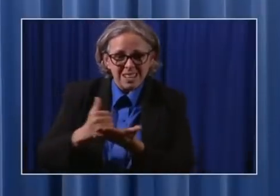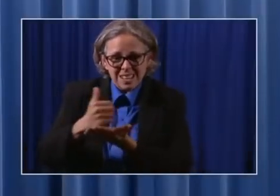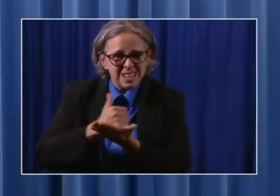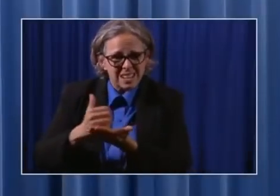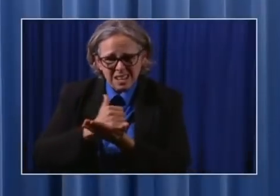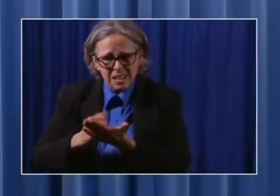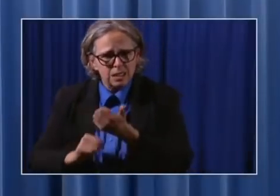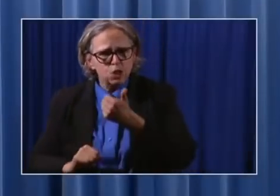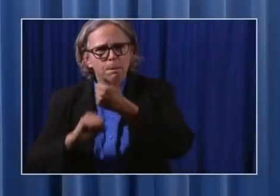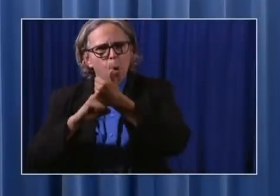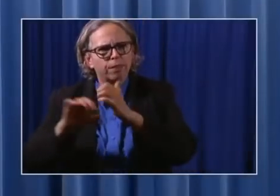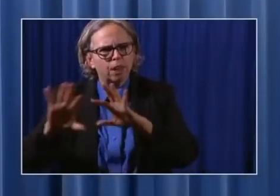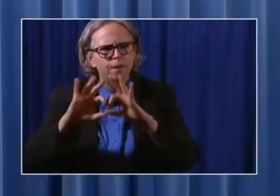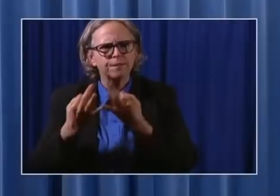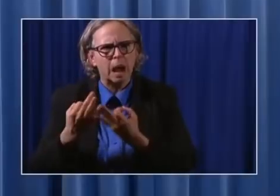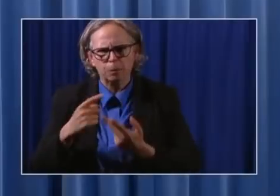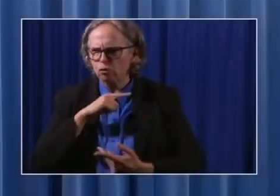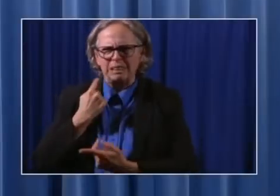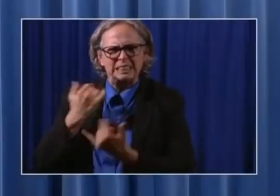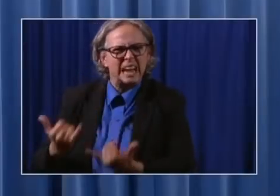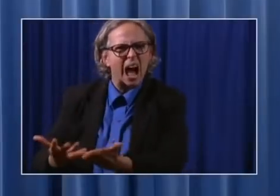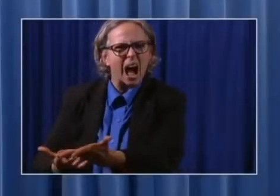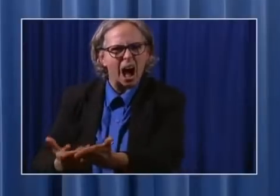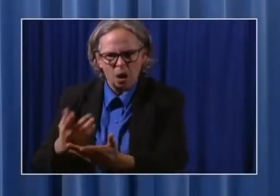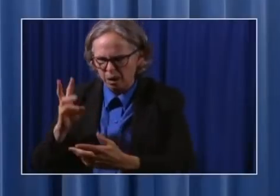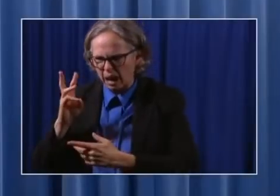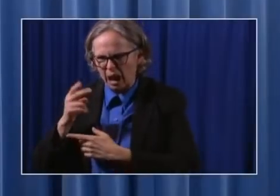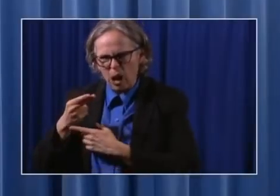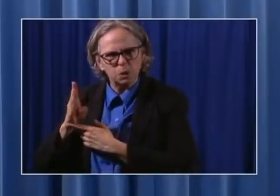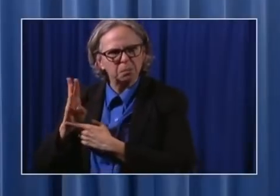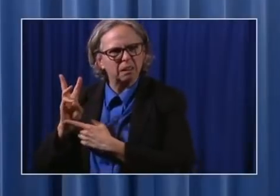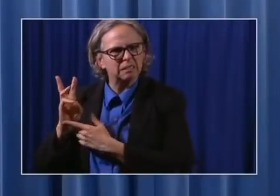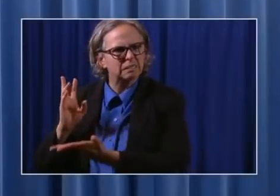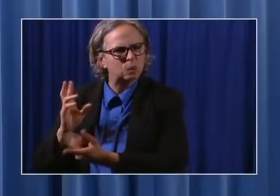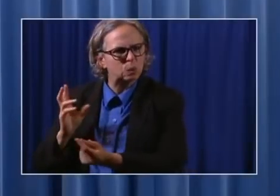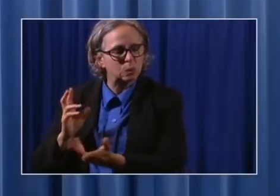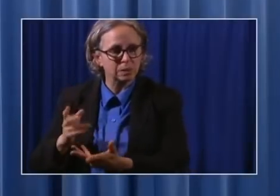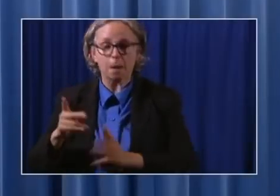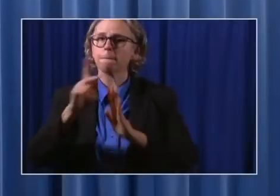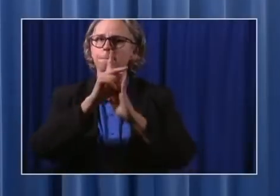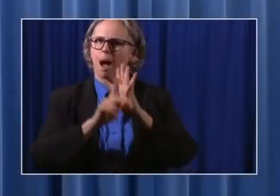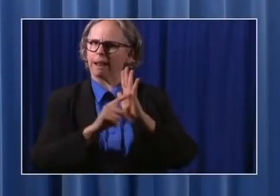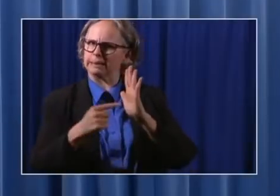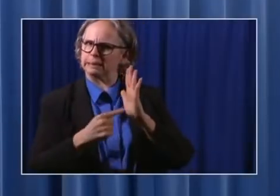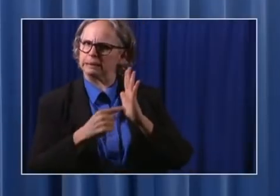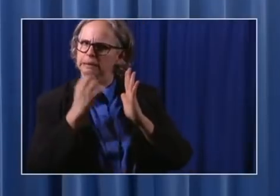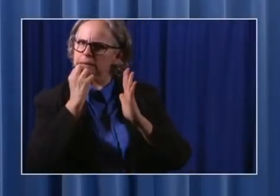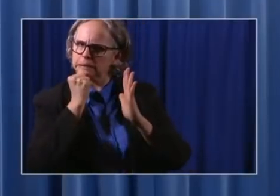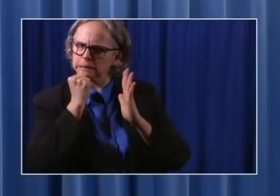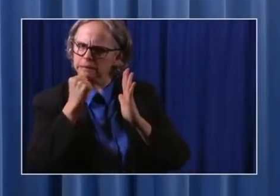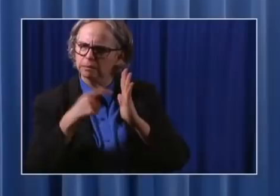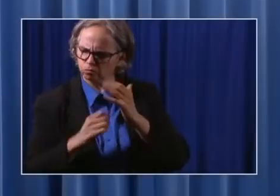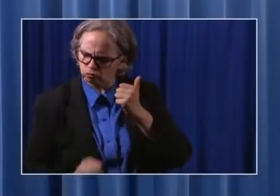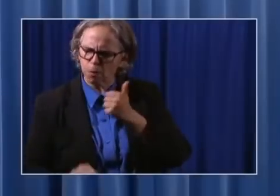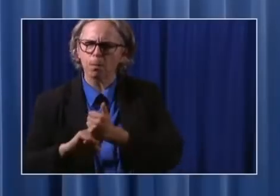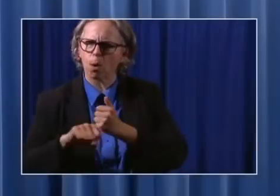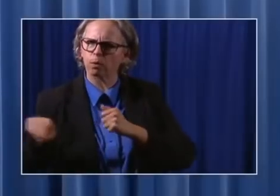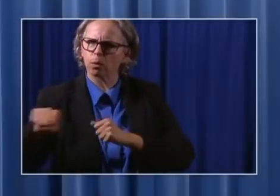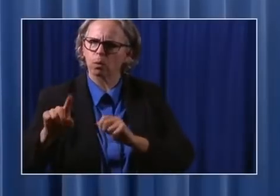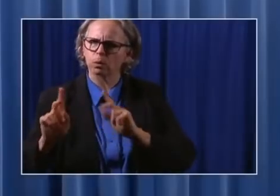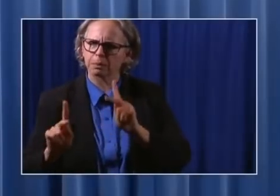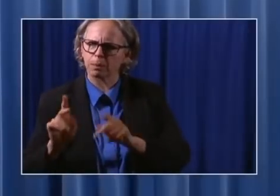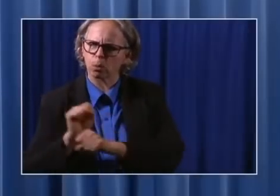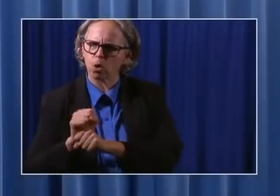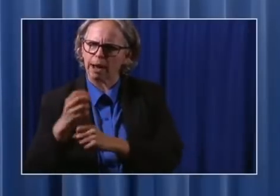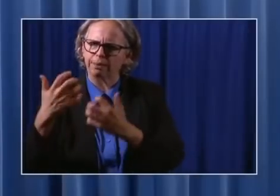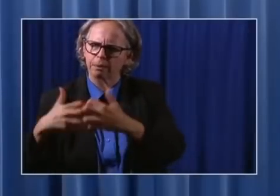stake. But it's the right policy. But when you look at it, and I think